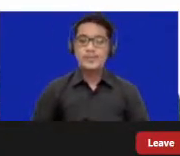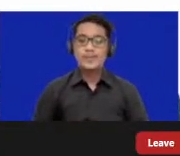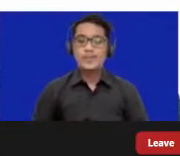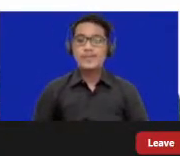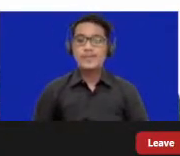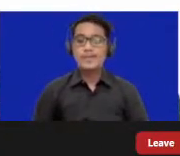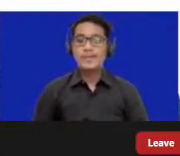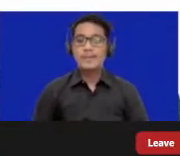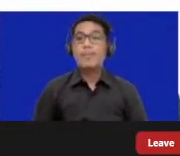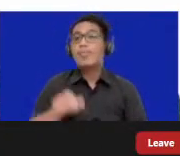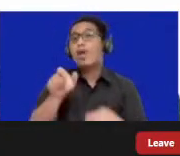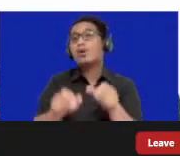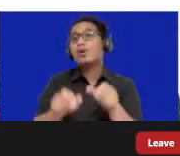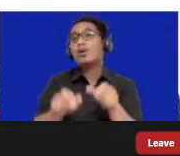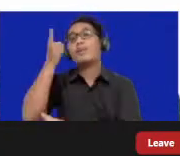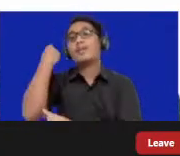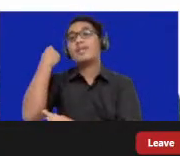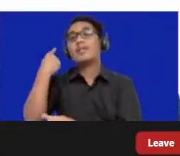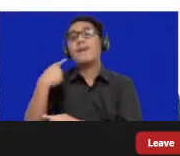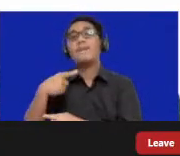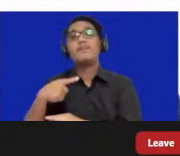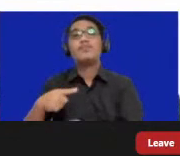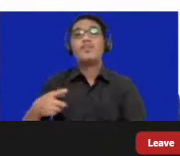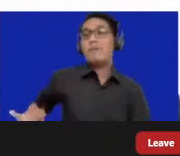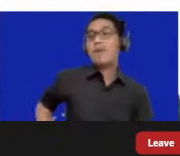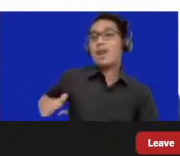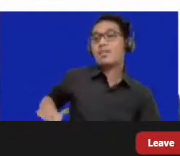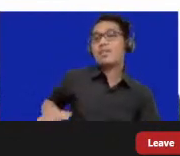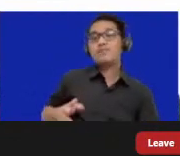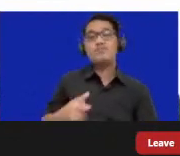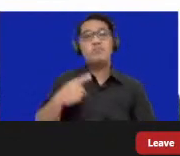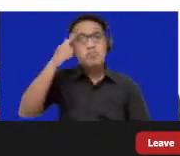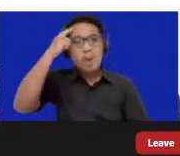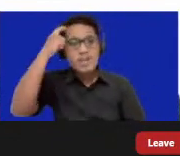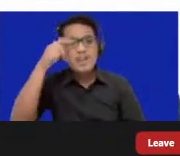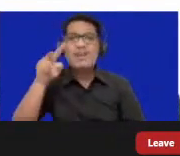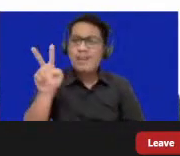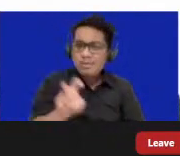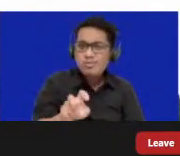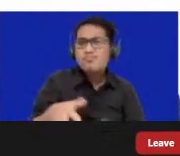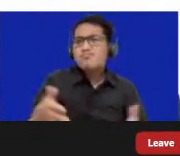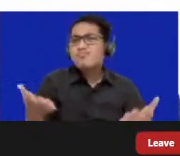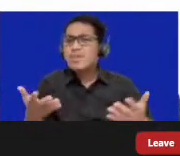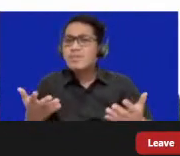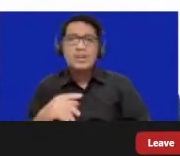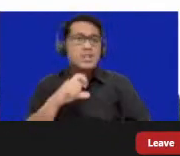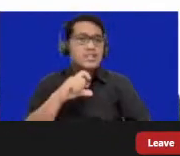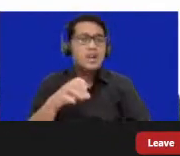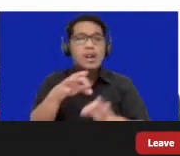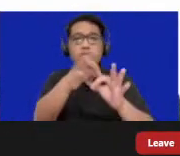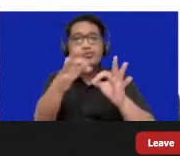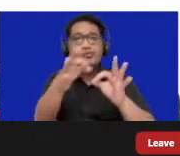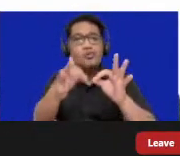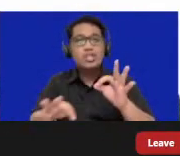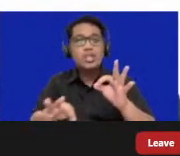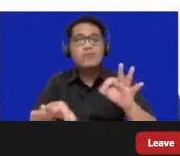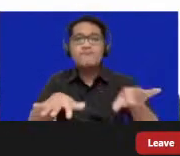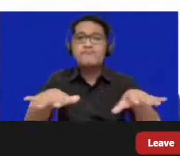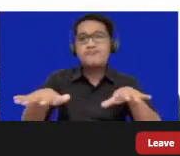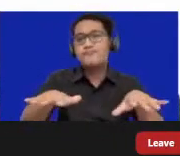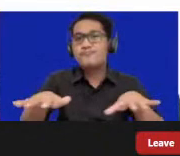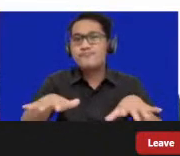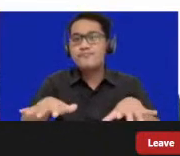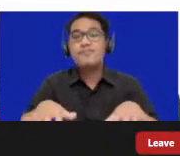learn how to deal with it. So both in Indonesia and Bangladesh, people have